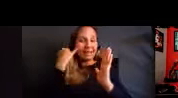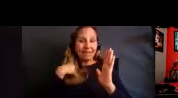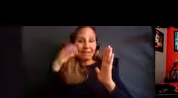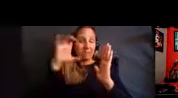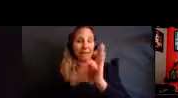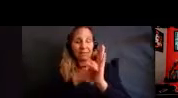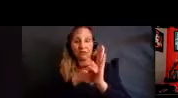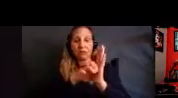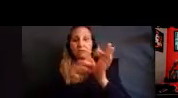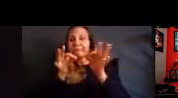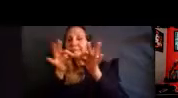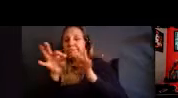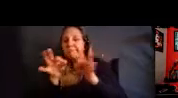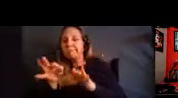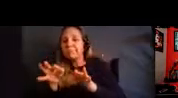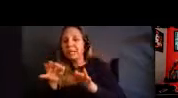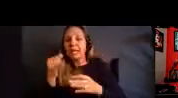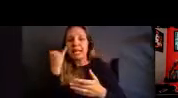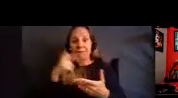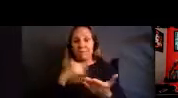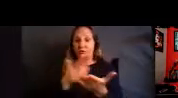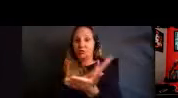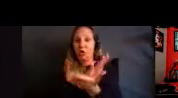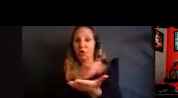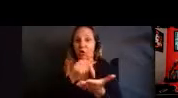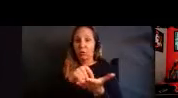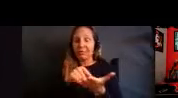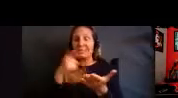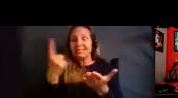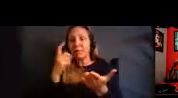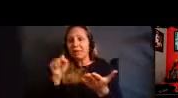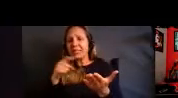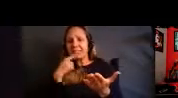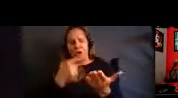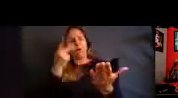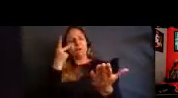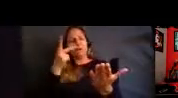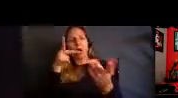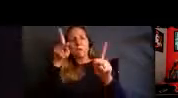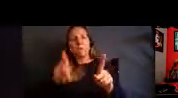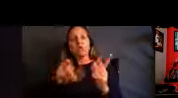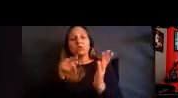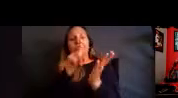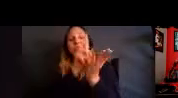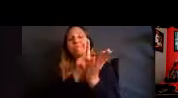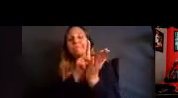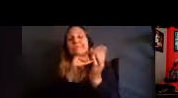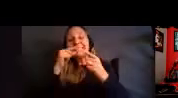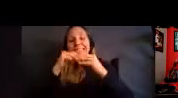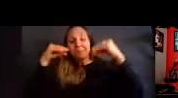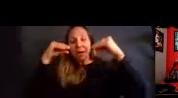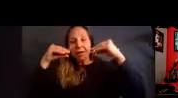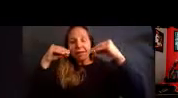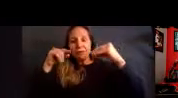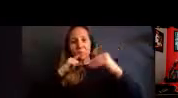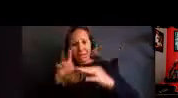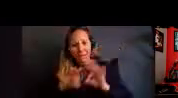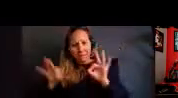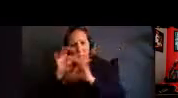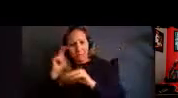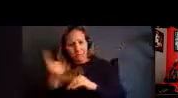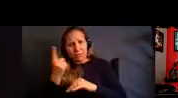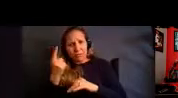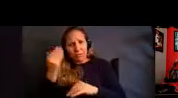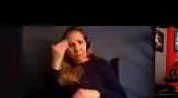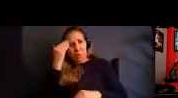or that you have documents rather that are digital that somebody could say, oh, there's a person here that is smiling. It's important for somebody to know that so they